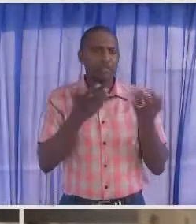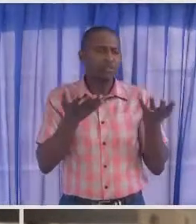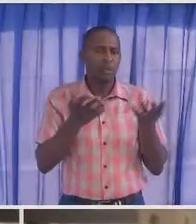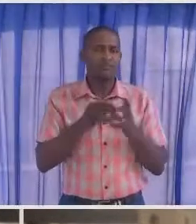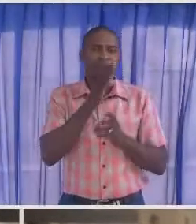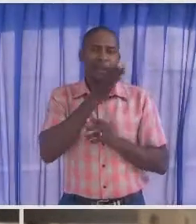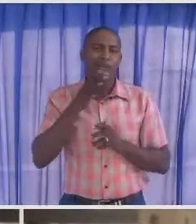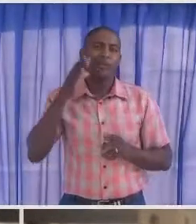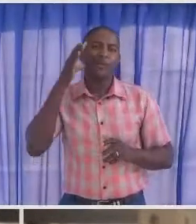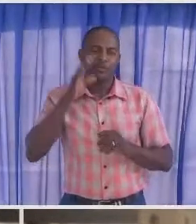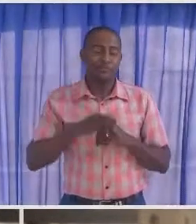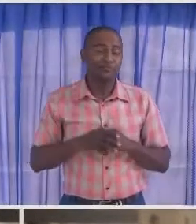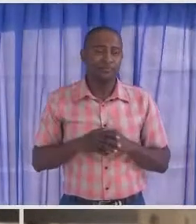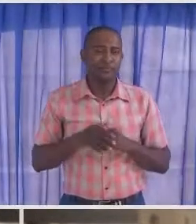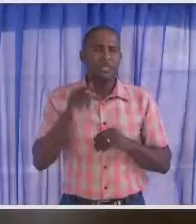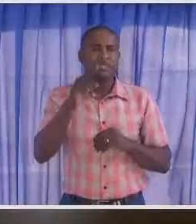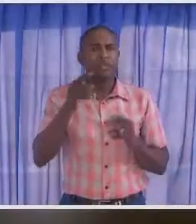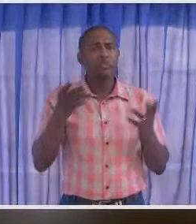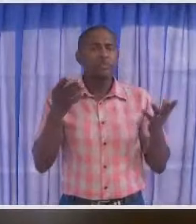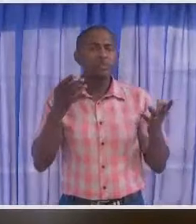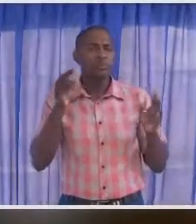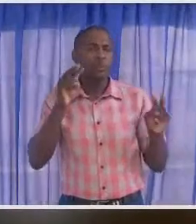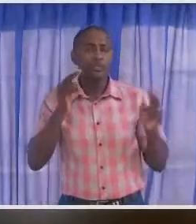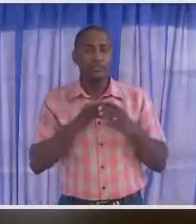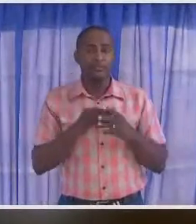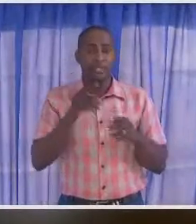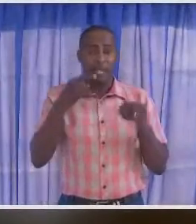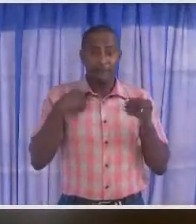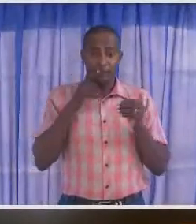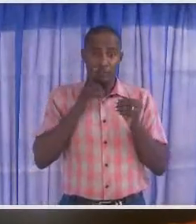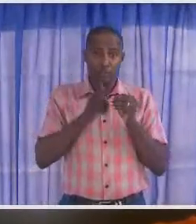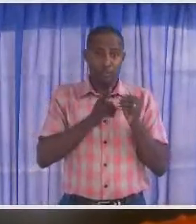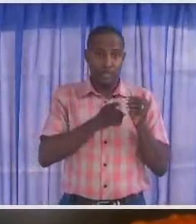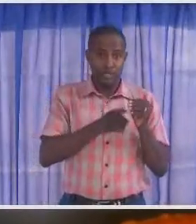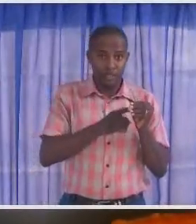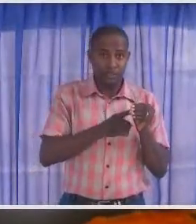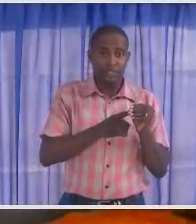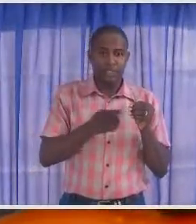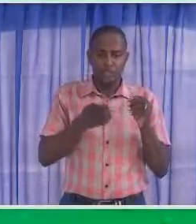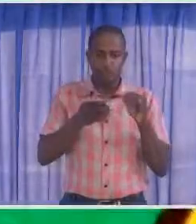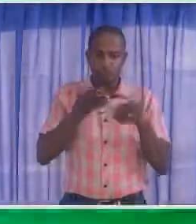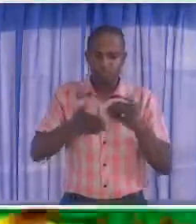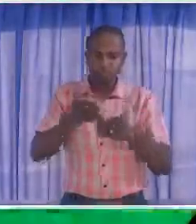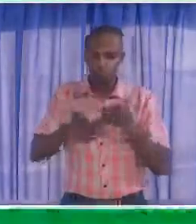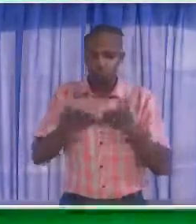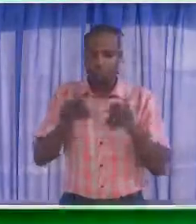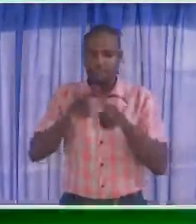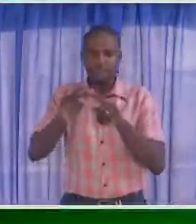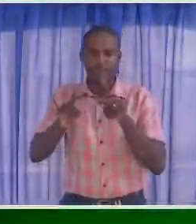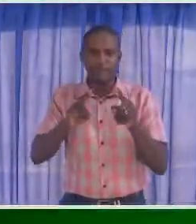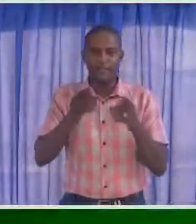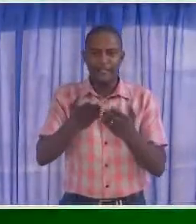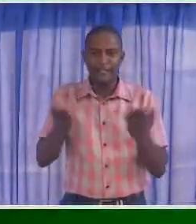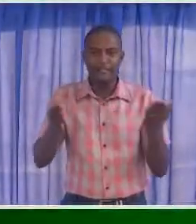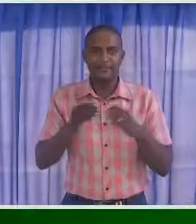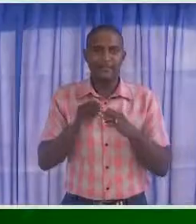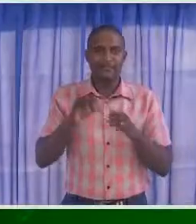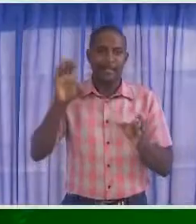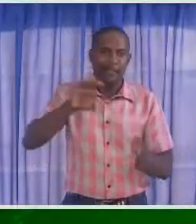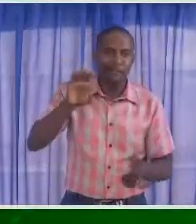agro-processing system. So you're moving your tomatoes, for example, through to tomato juice or tomato paste. You go through a